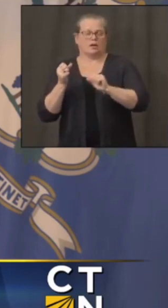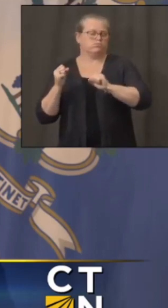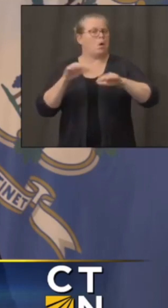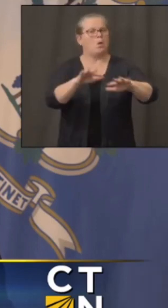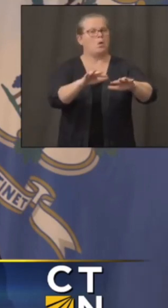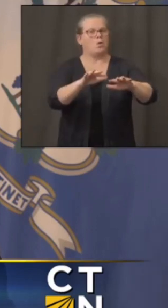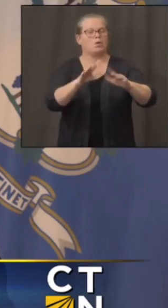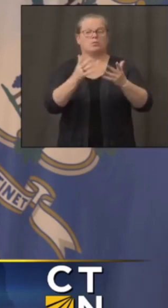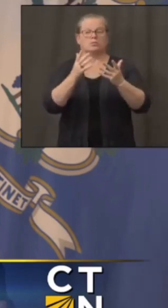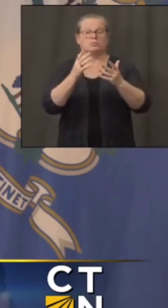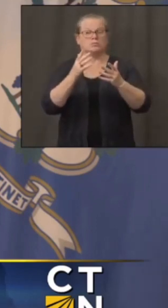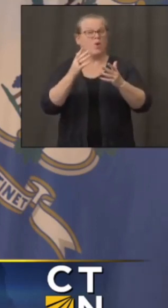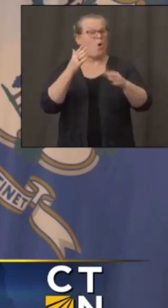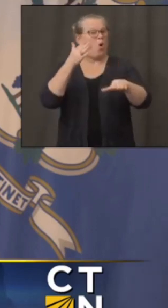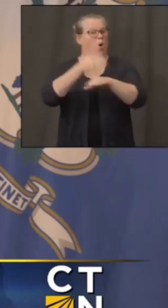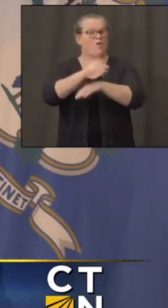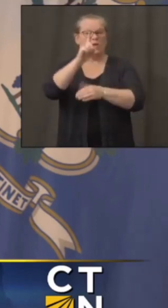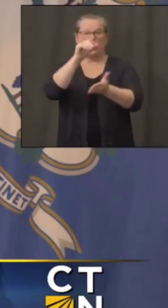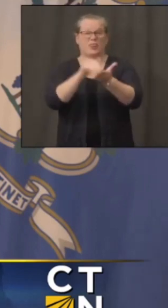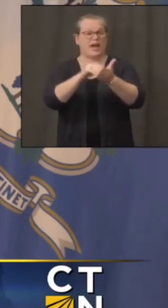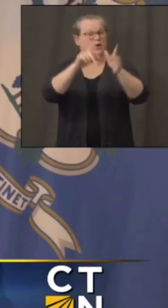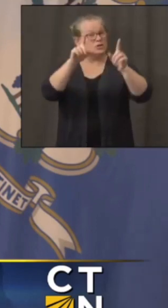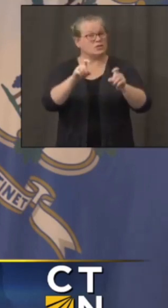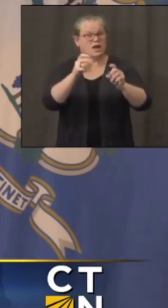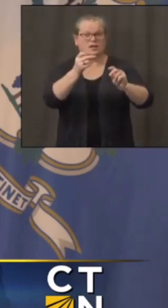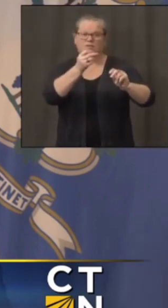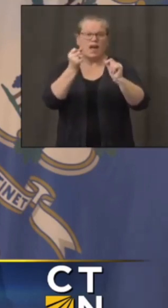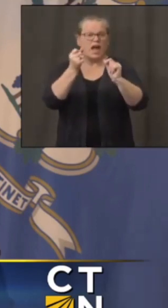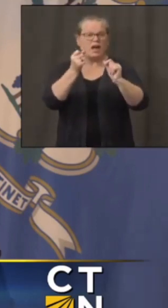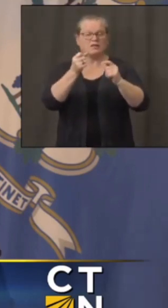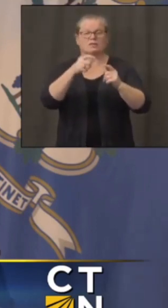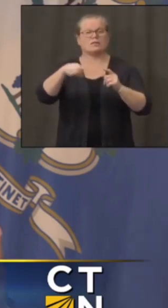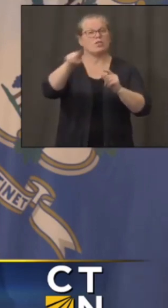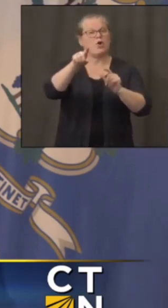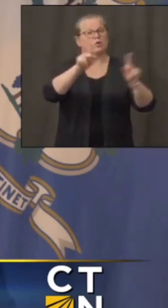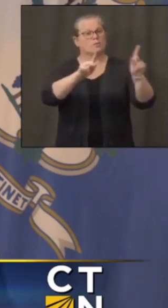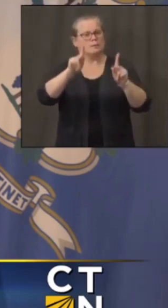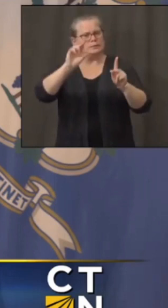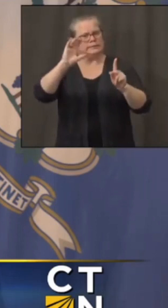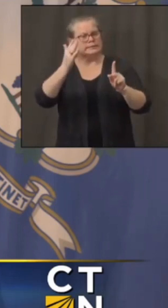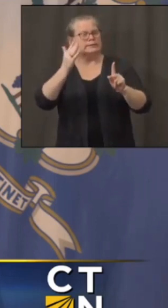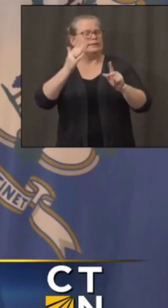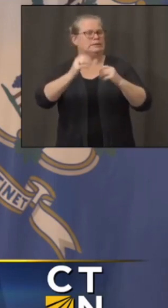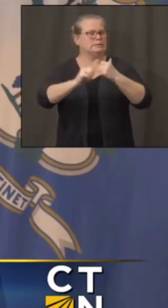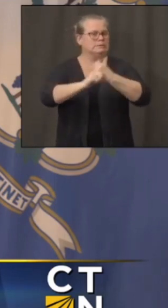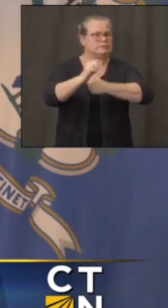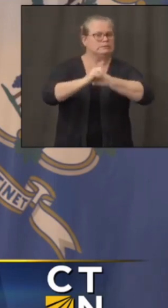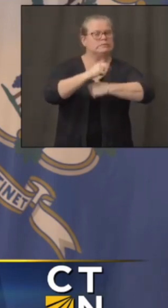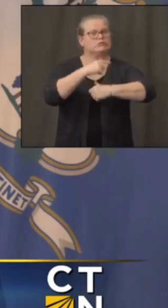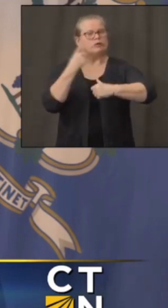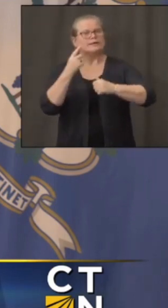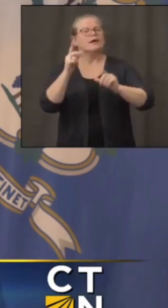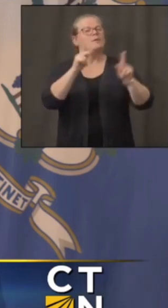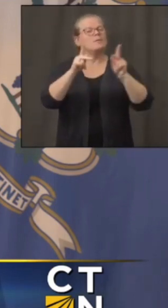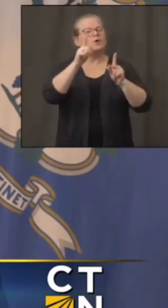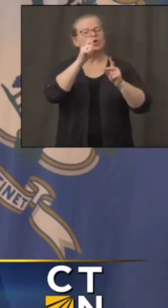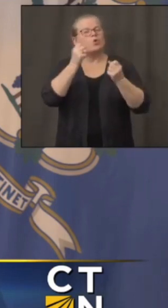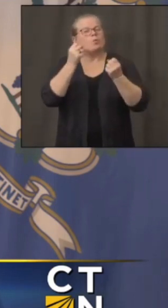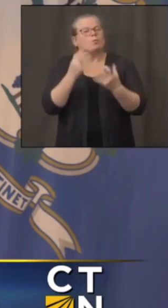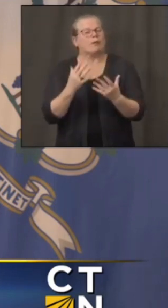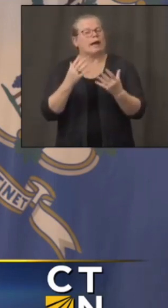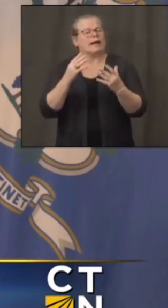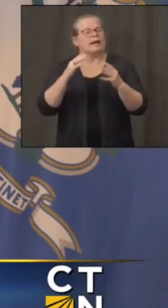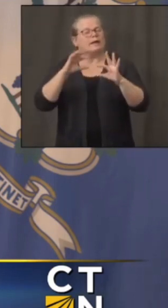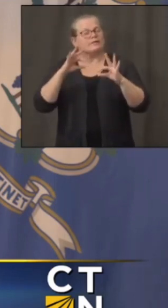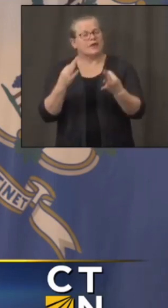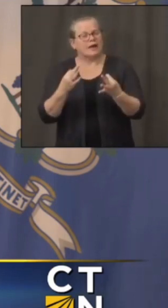piece of the population that we thought was certainly most at risk, those multi-generational in the denser housing. I'd like to think